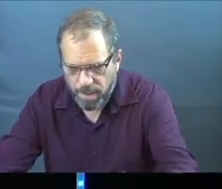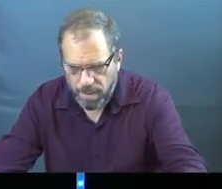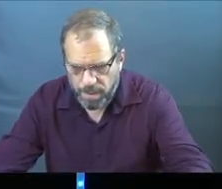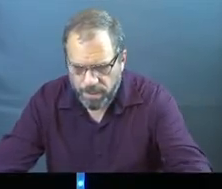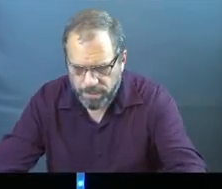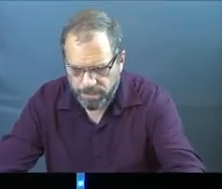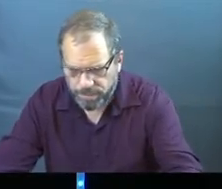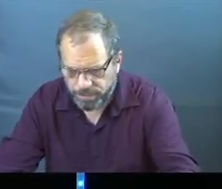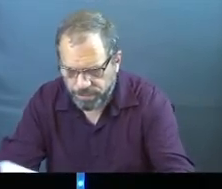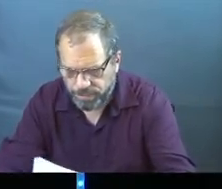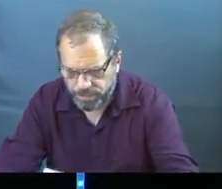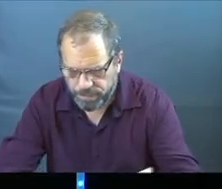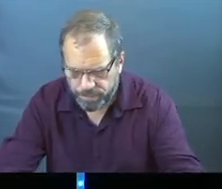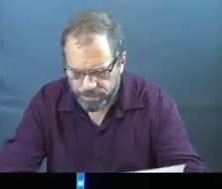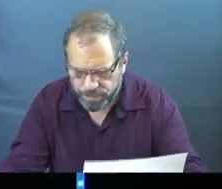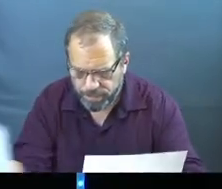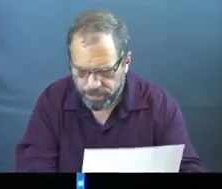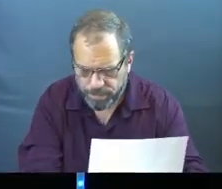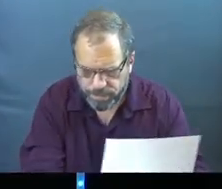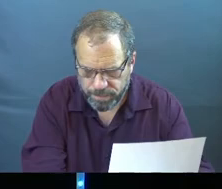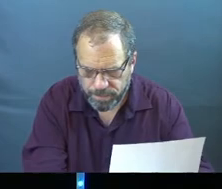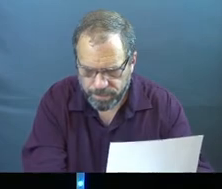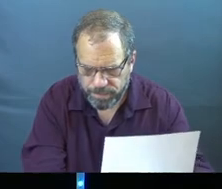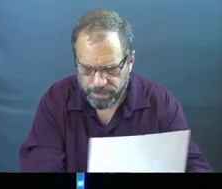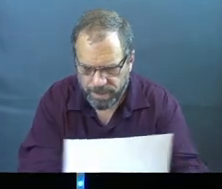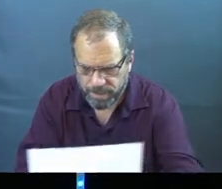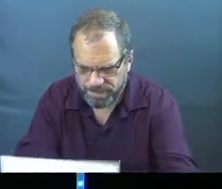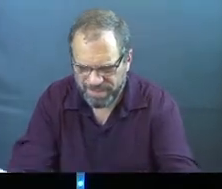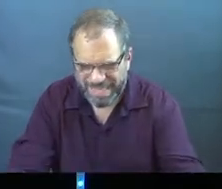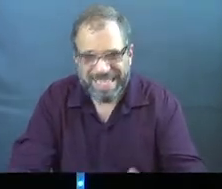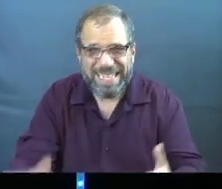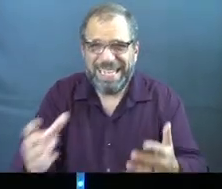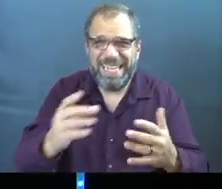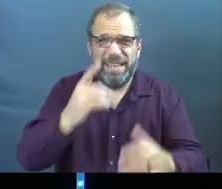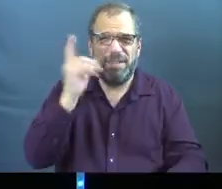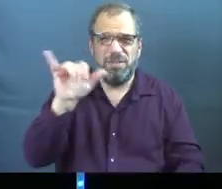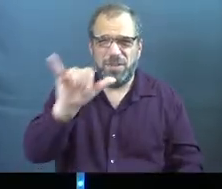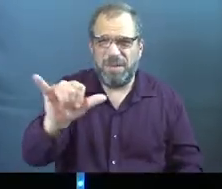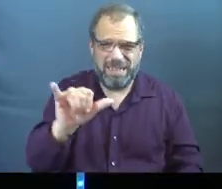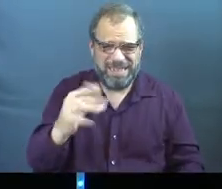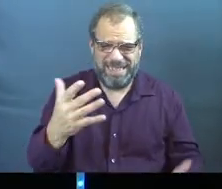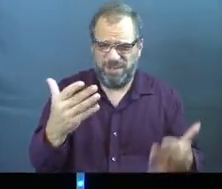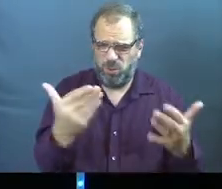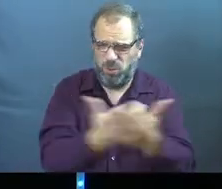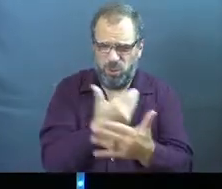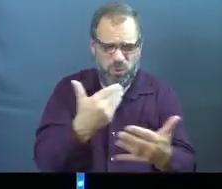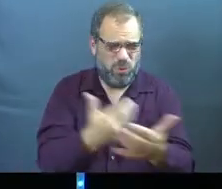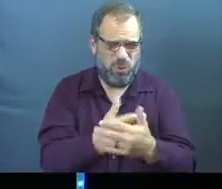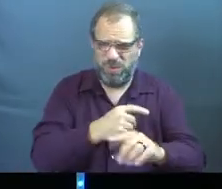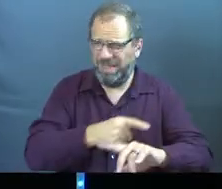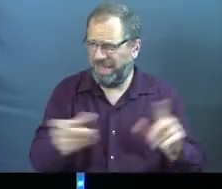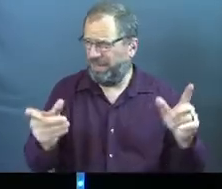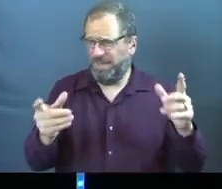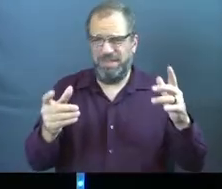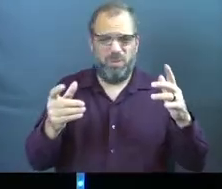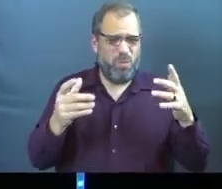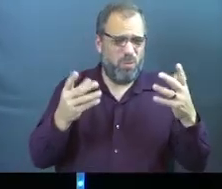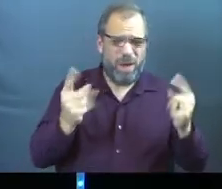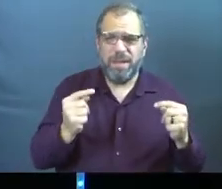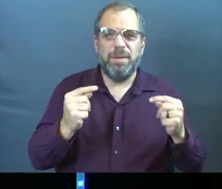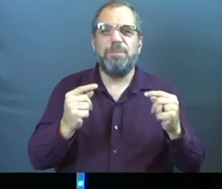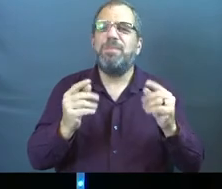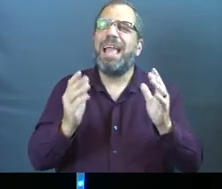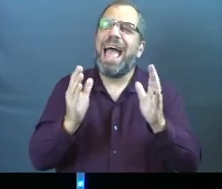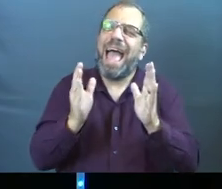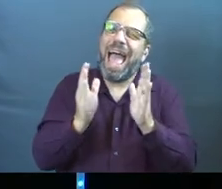And I just want to give you this encouragement too. If this whole conversation on eternity, if it's new to you, You're like, this is different to me. It's intimidating me, whatever. Please